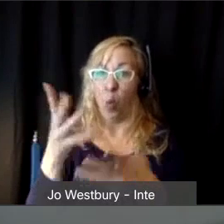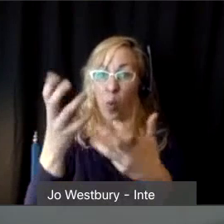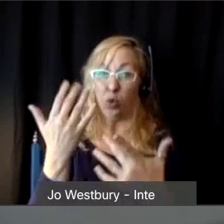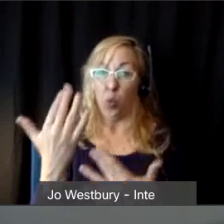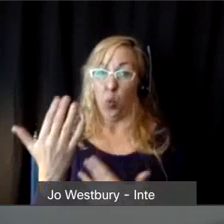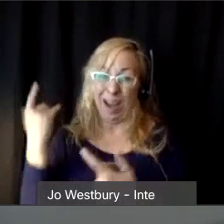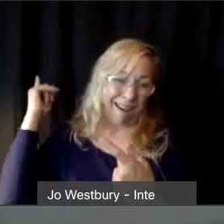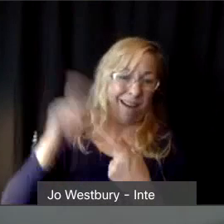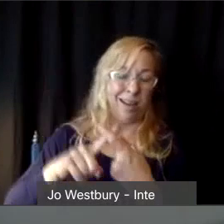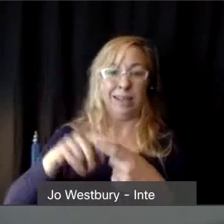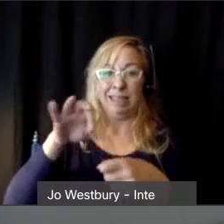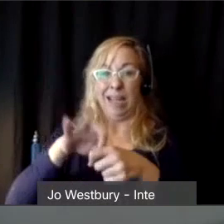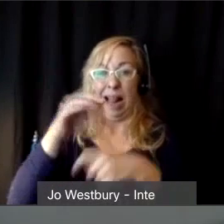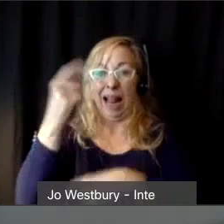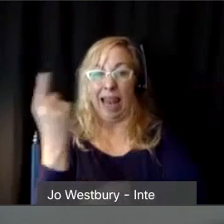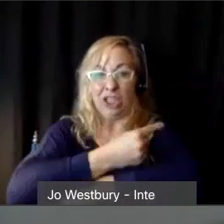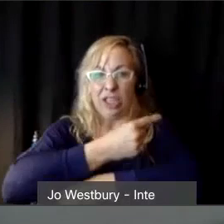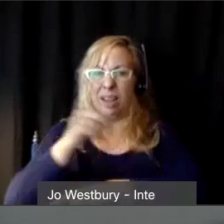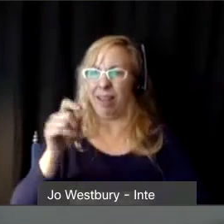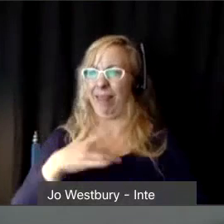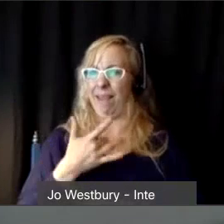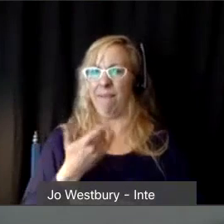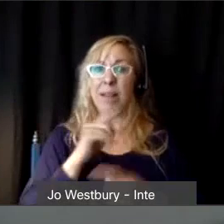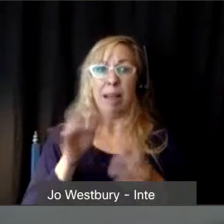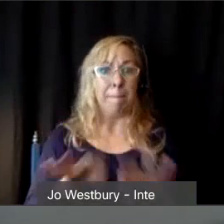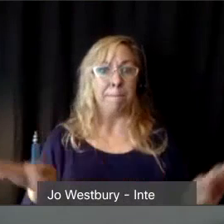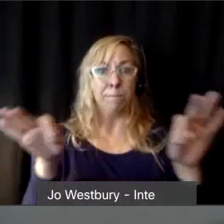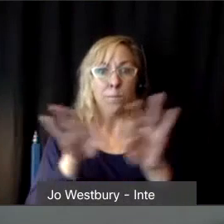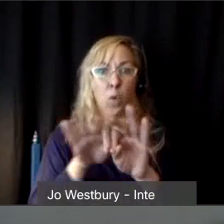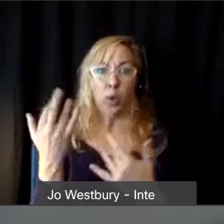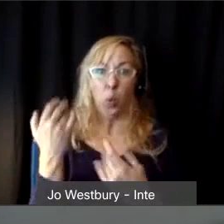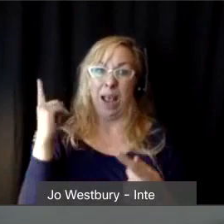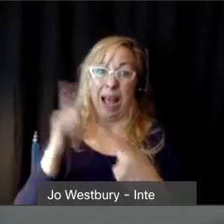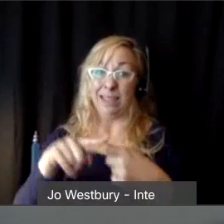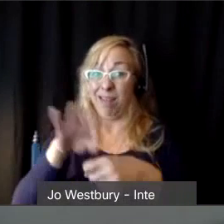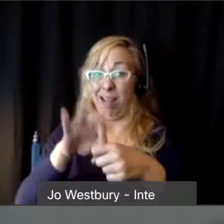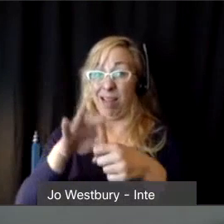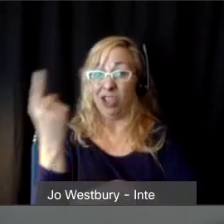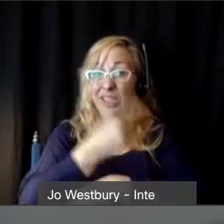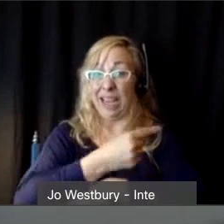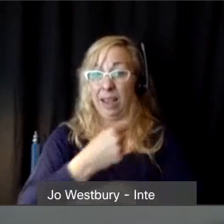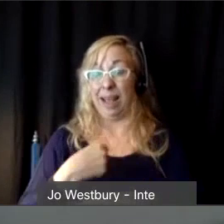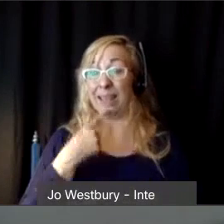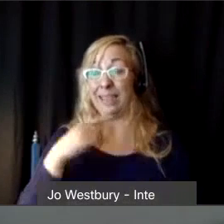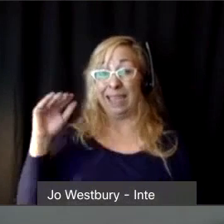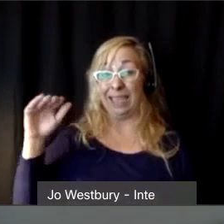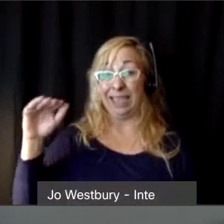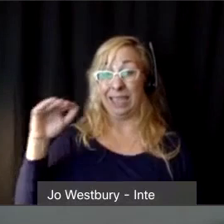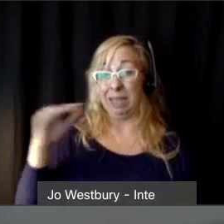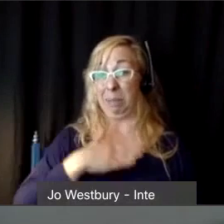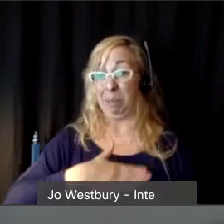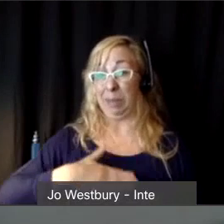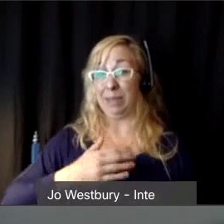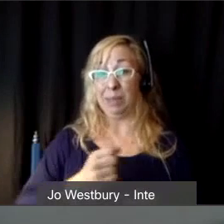because it's very important to this person to vote on election day. And I said, please make sure that you look at the Board of